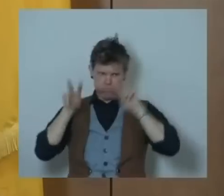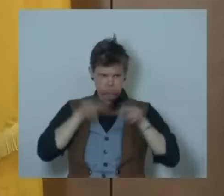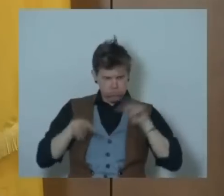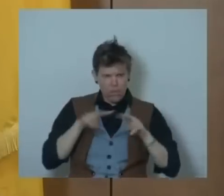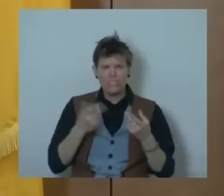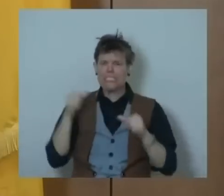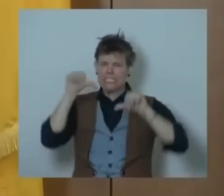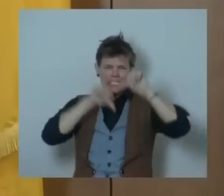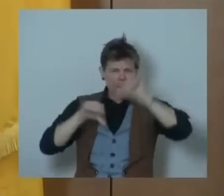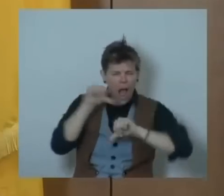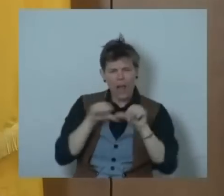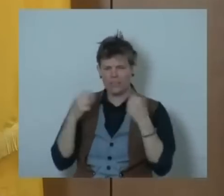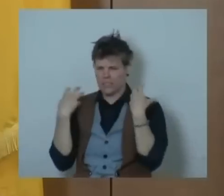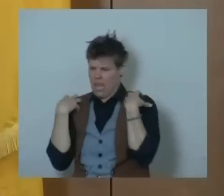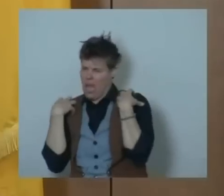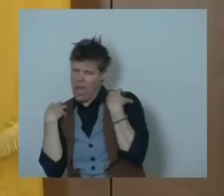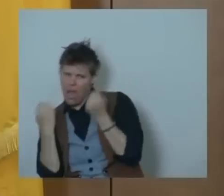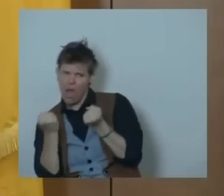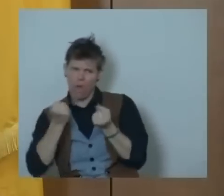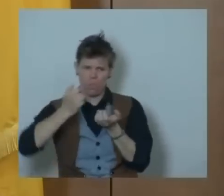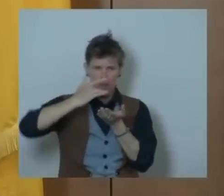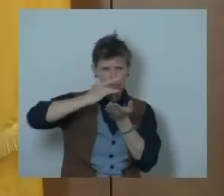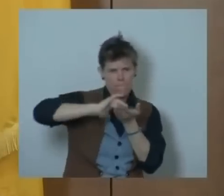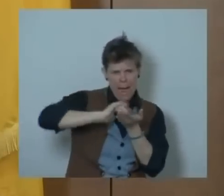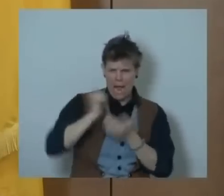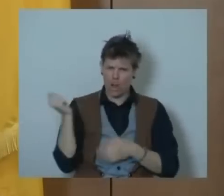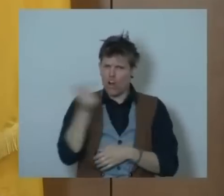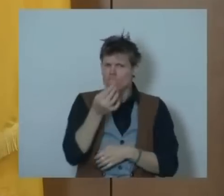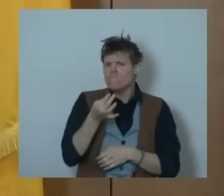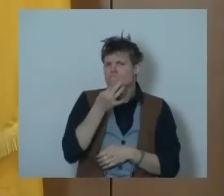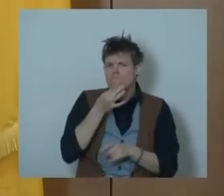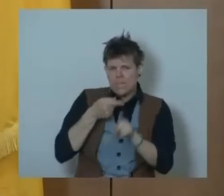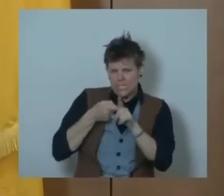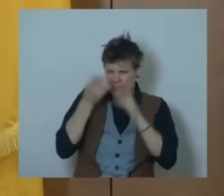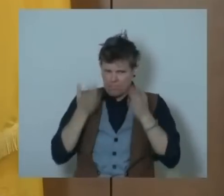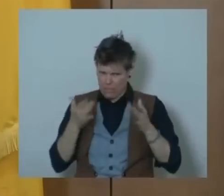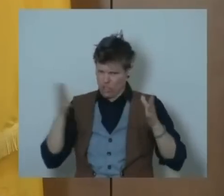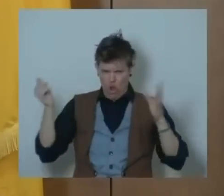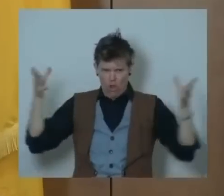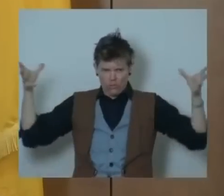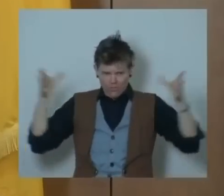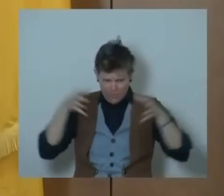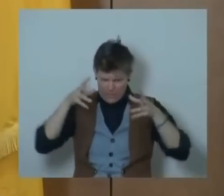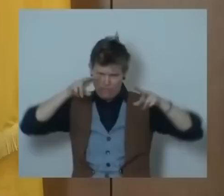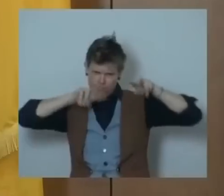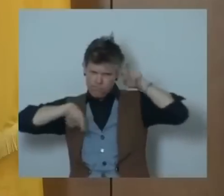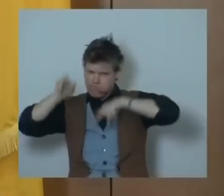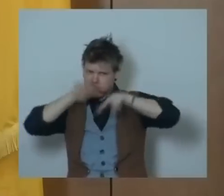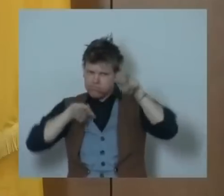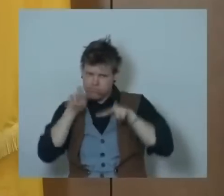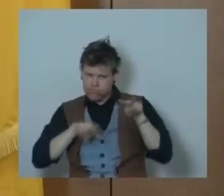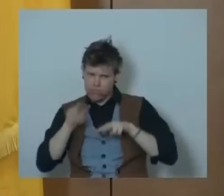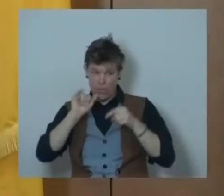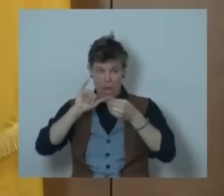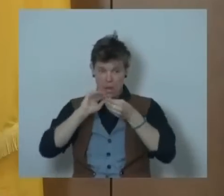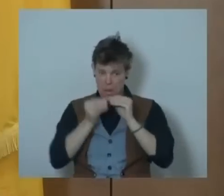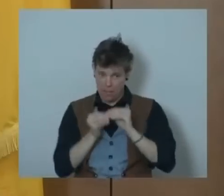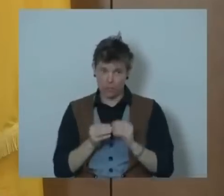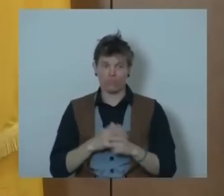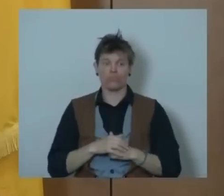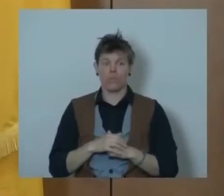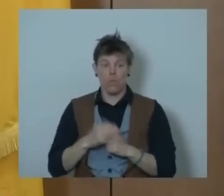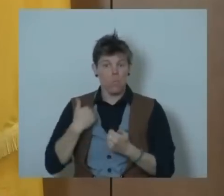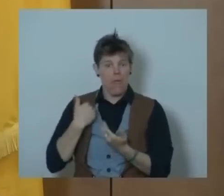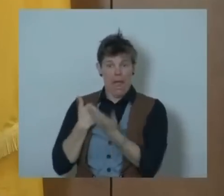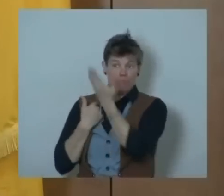and medical expertise in evaluating, including we've got both Lannel and Sandia Labs and private sector